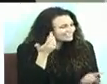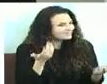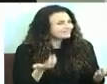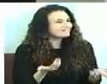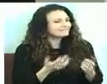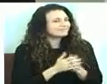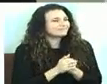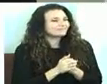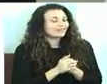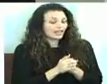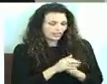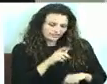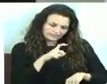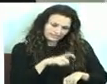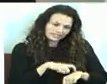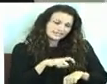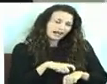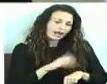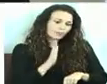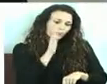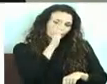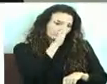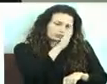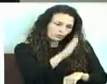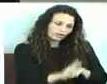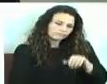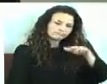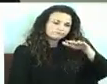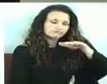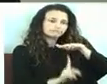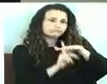because the time will come